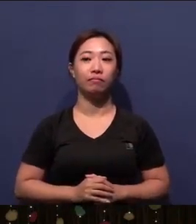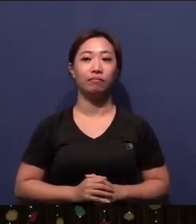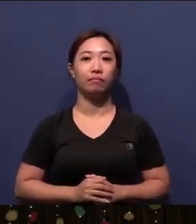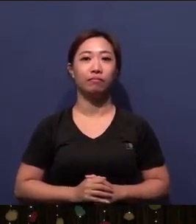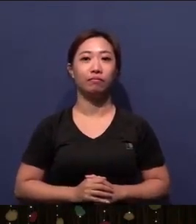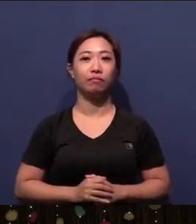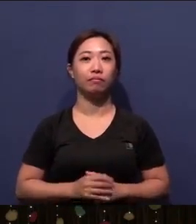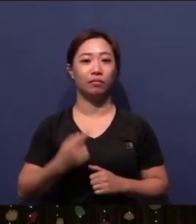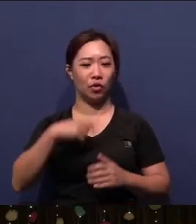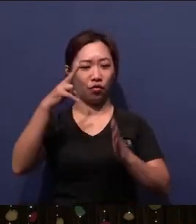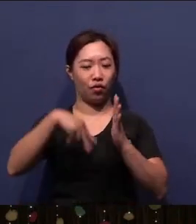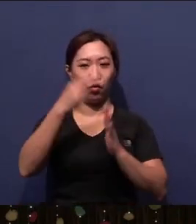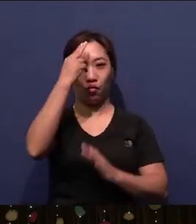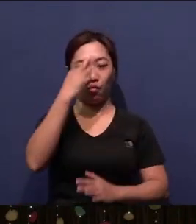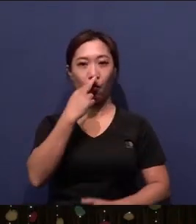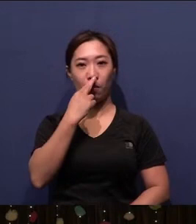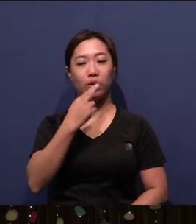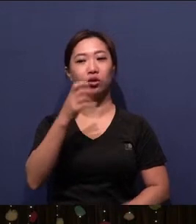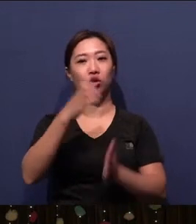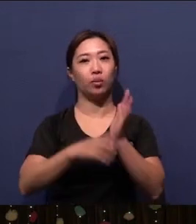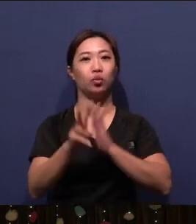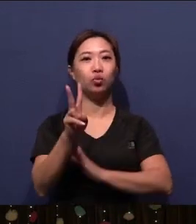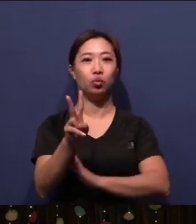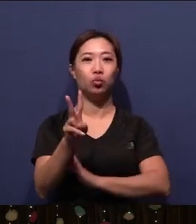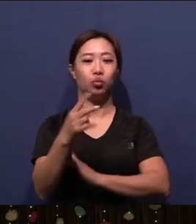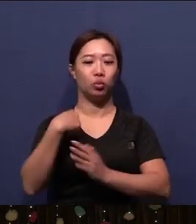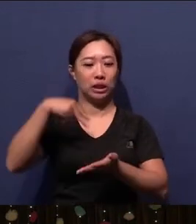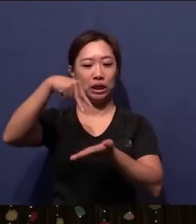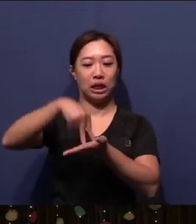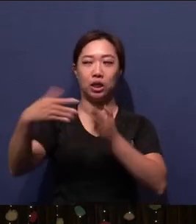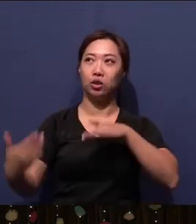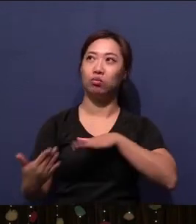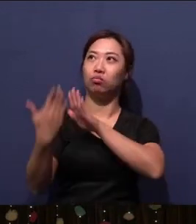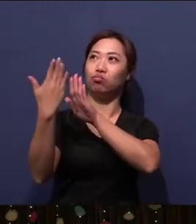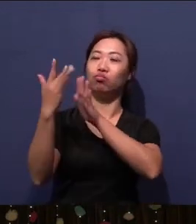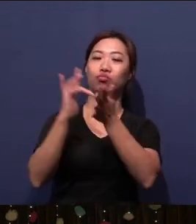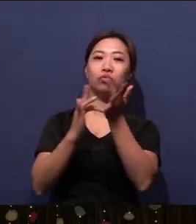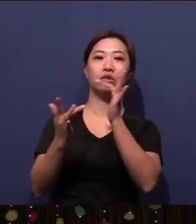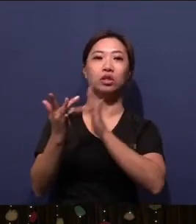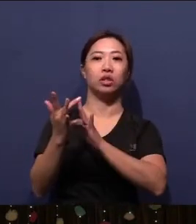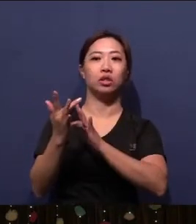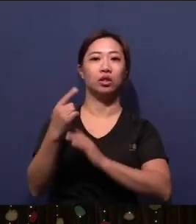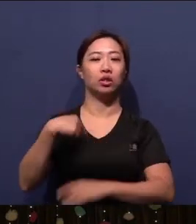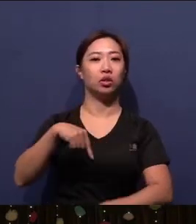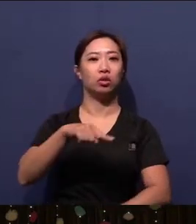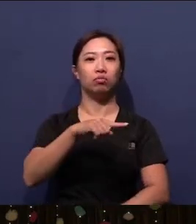And we read in Romans chapter 2 that we stand before Jesus and